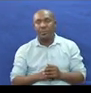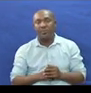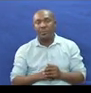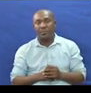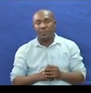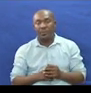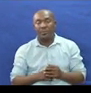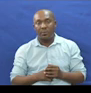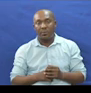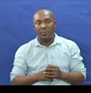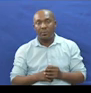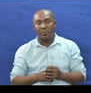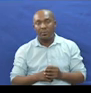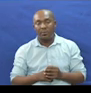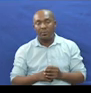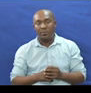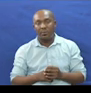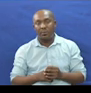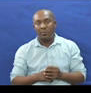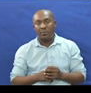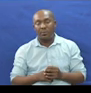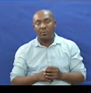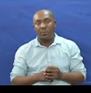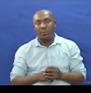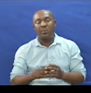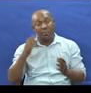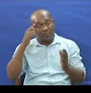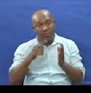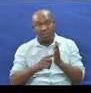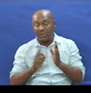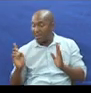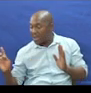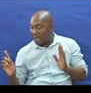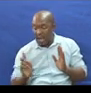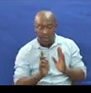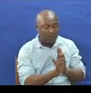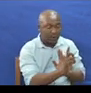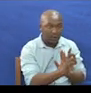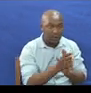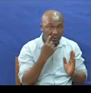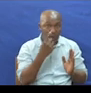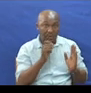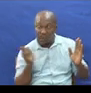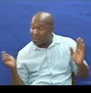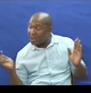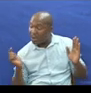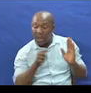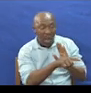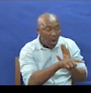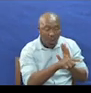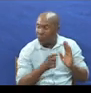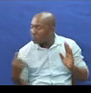Towards means in the direction of something. You see this arrow? Show that this